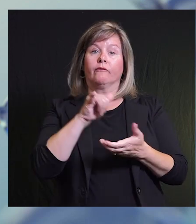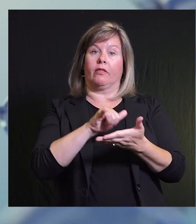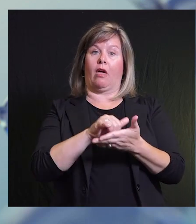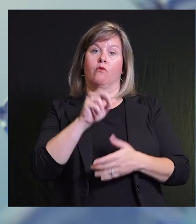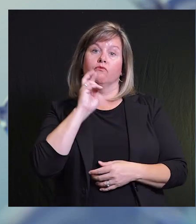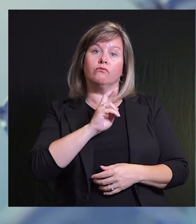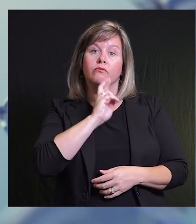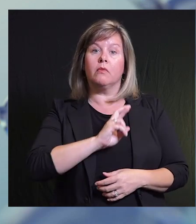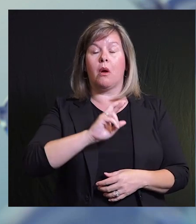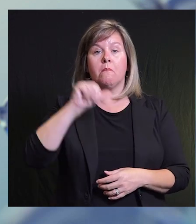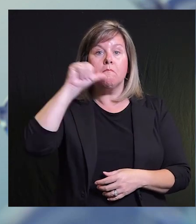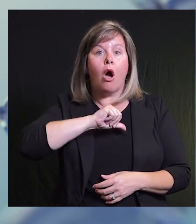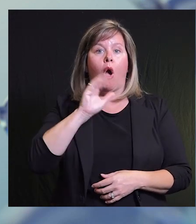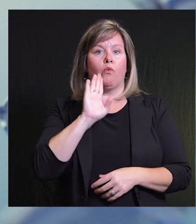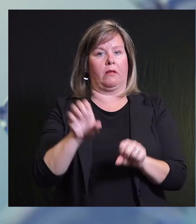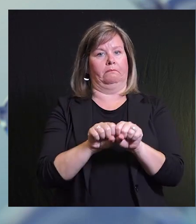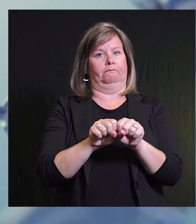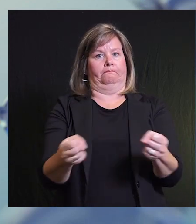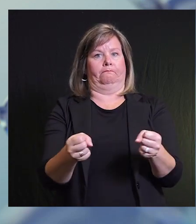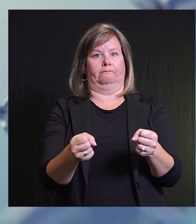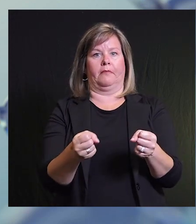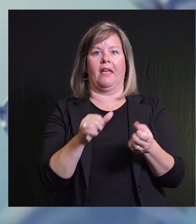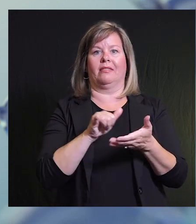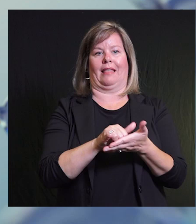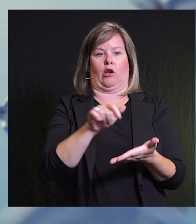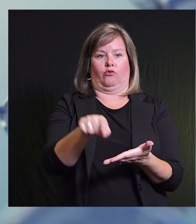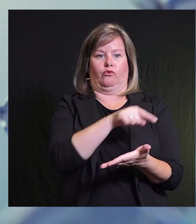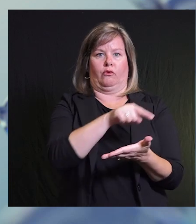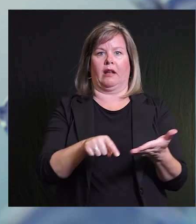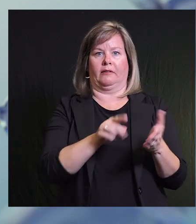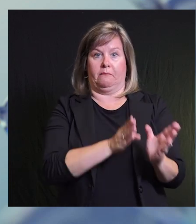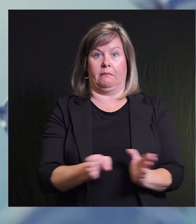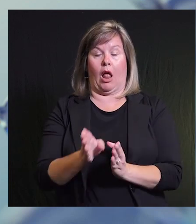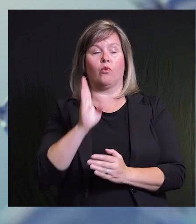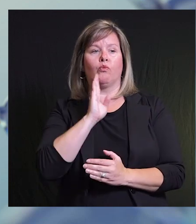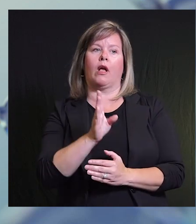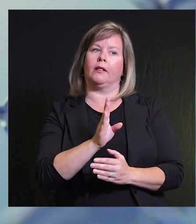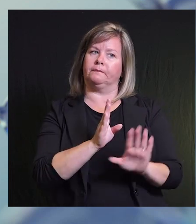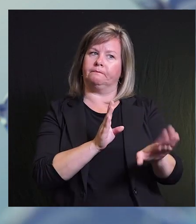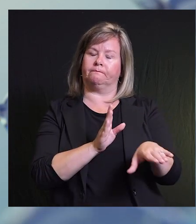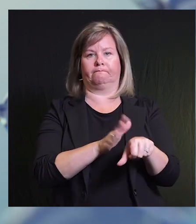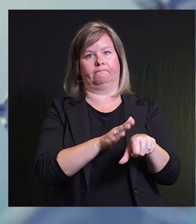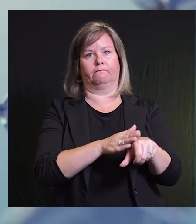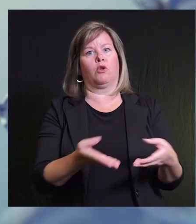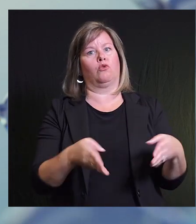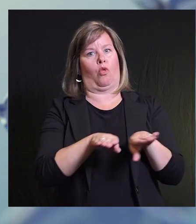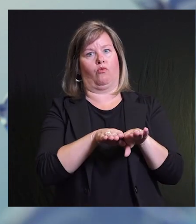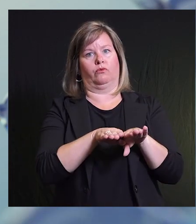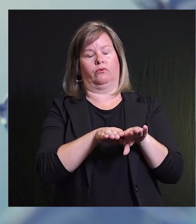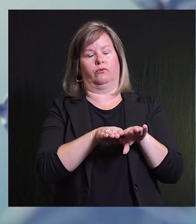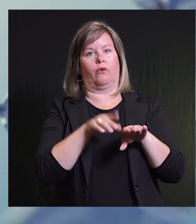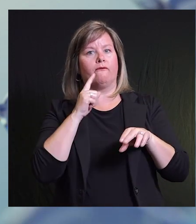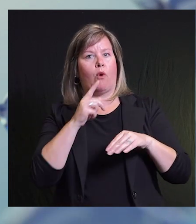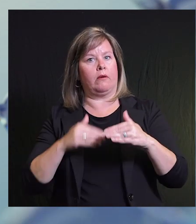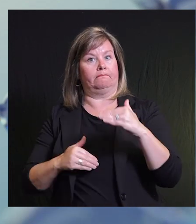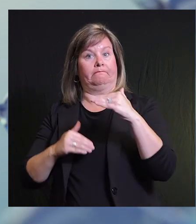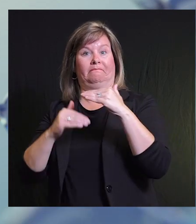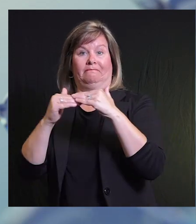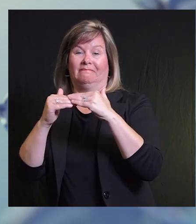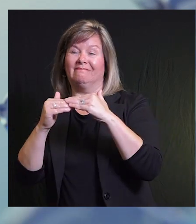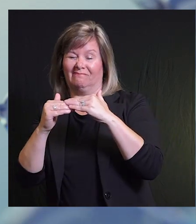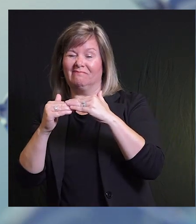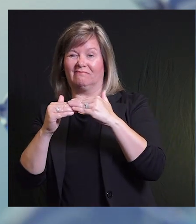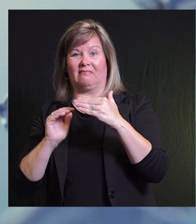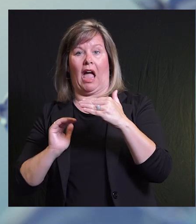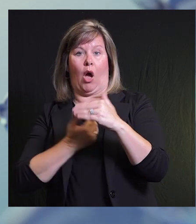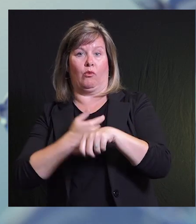they do violate those corrective action plans, we will then move to close those establishments for a longer period of time, perhaps up